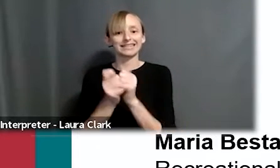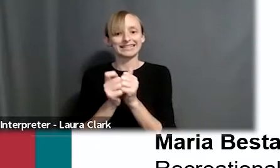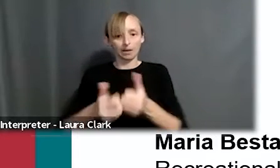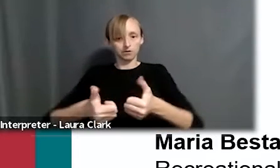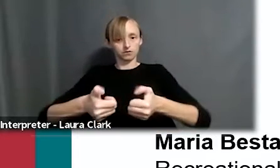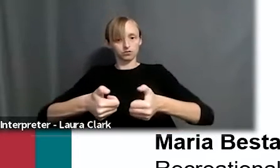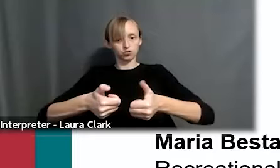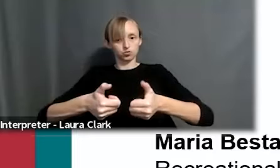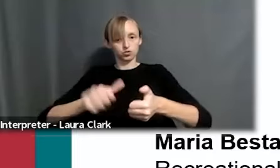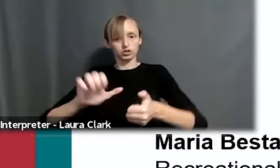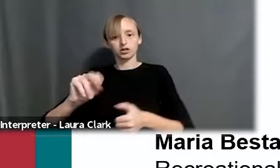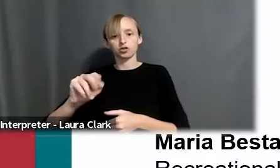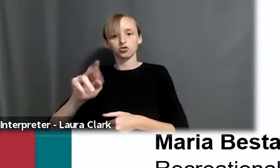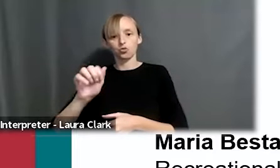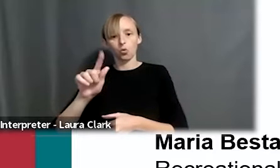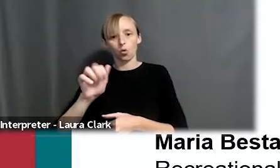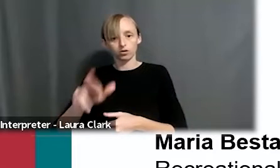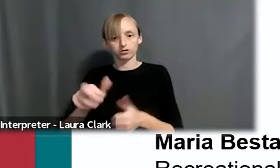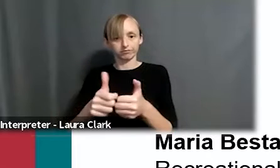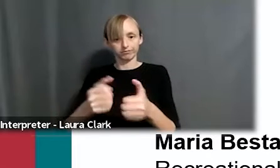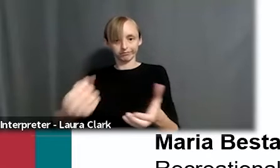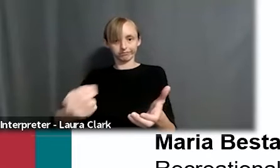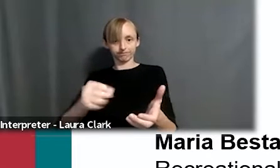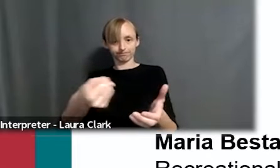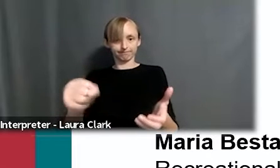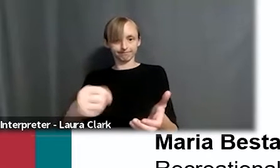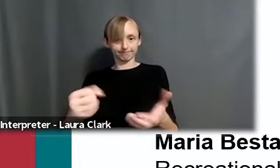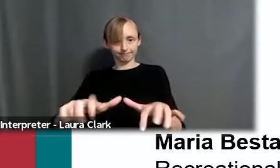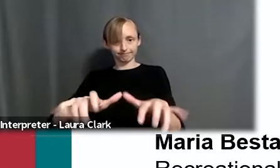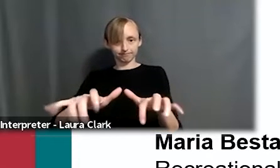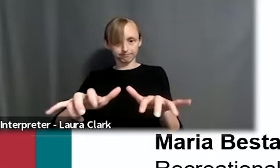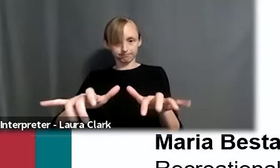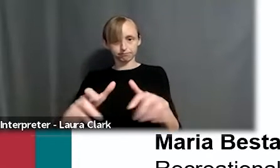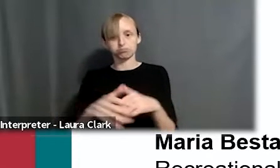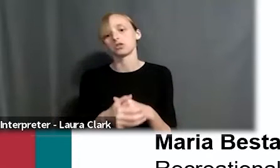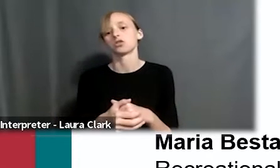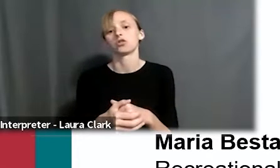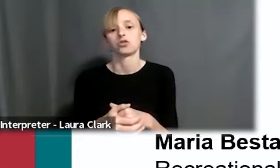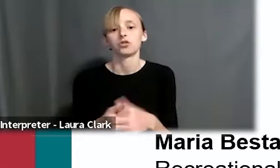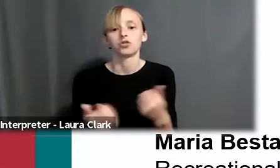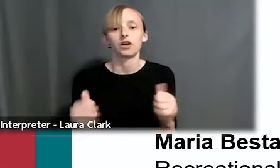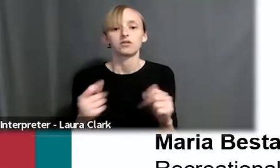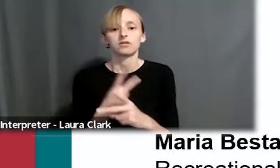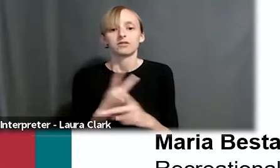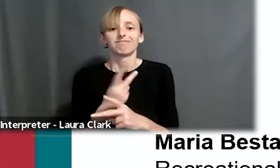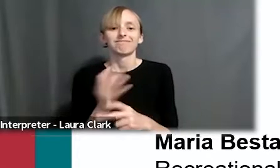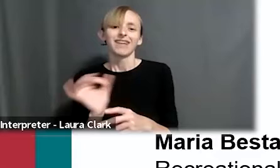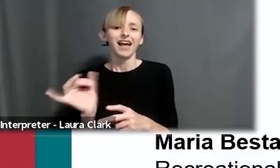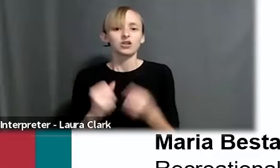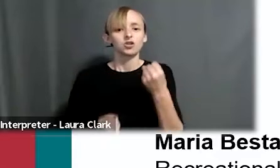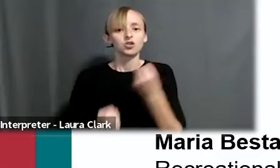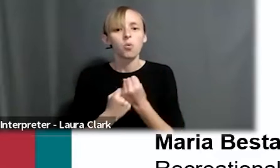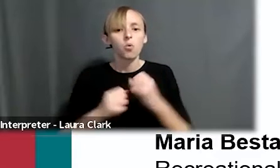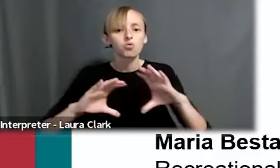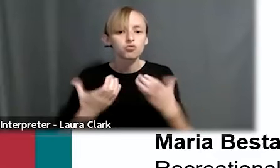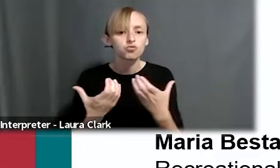of thing. And looking at developing more of a almost support group /